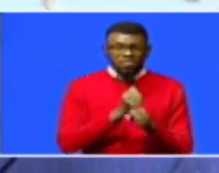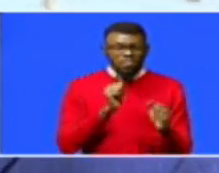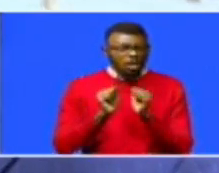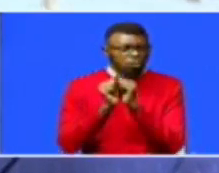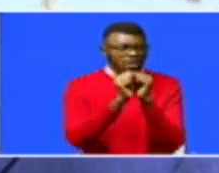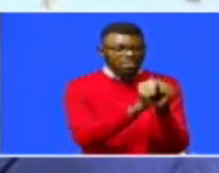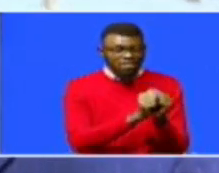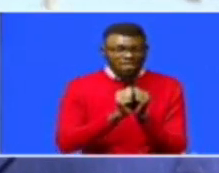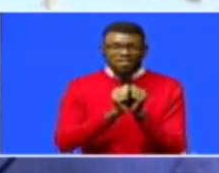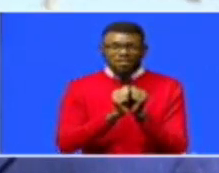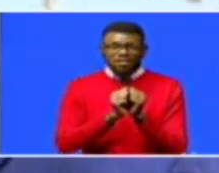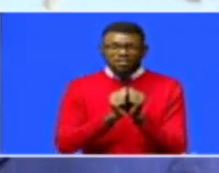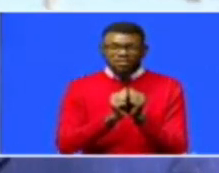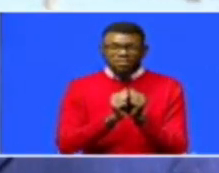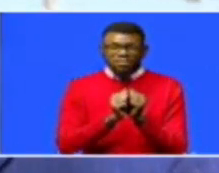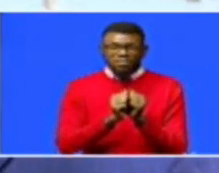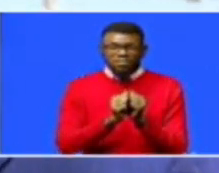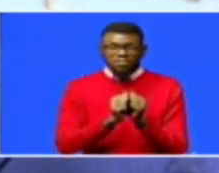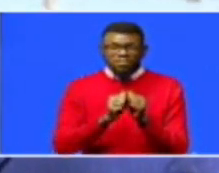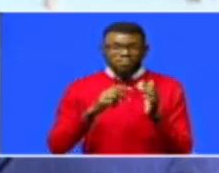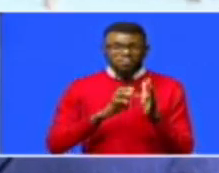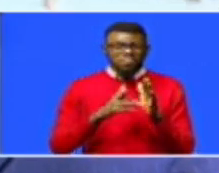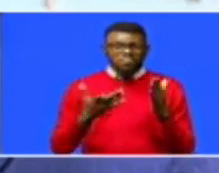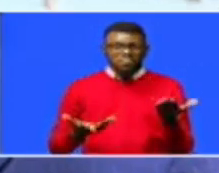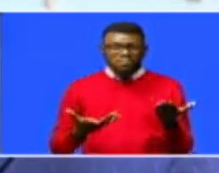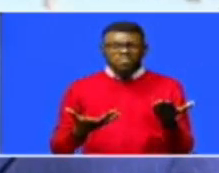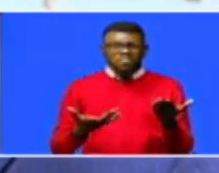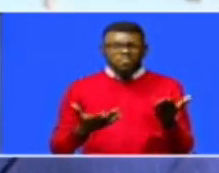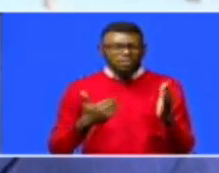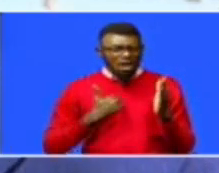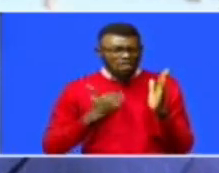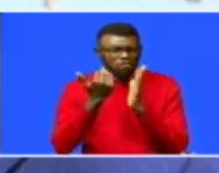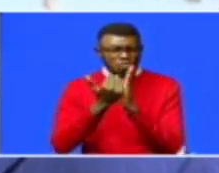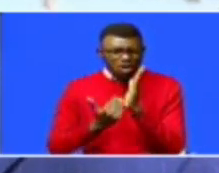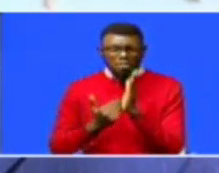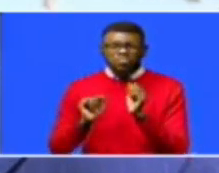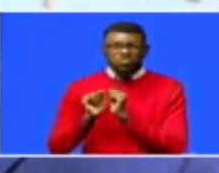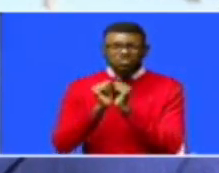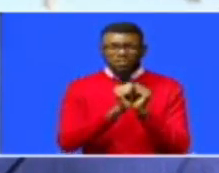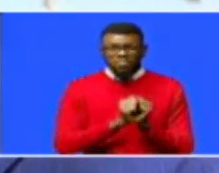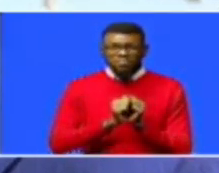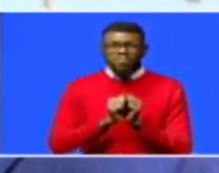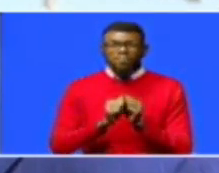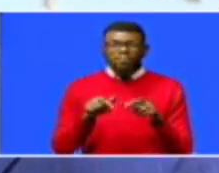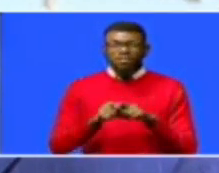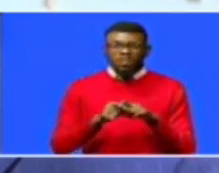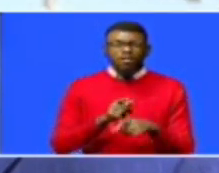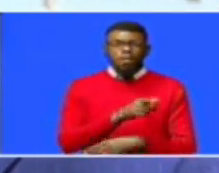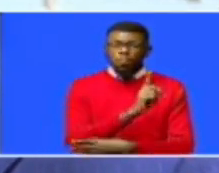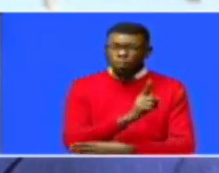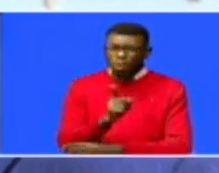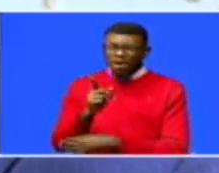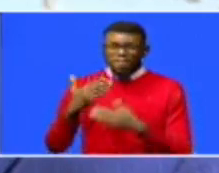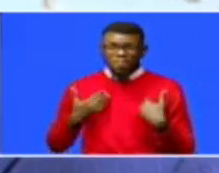by doing these countering violence extremism programs together, by doing conflict early warning and early response,